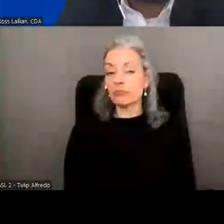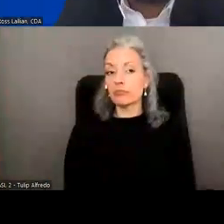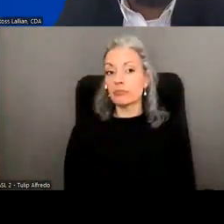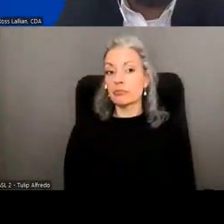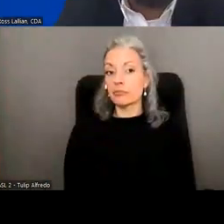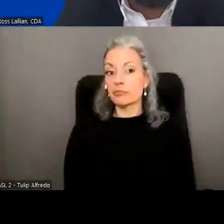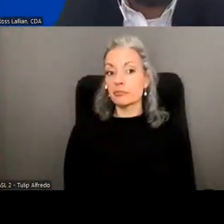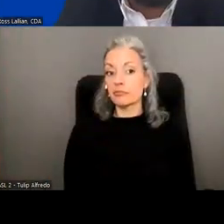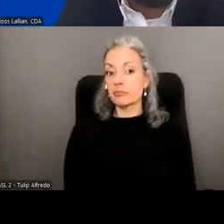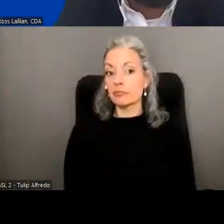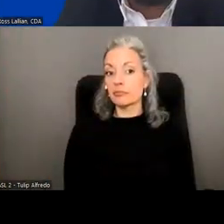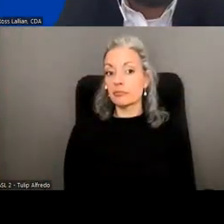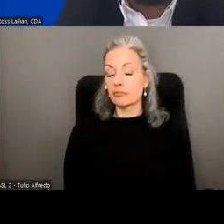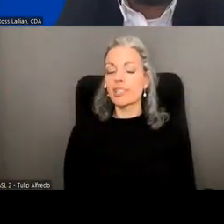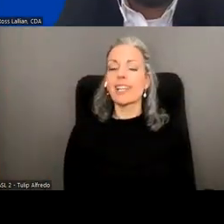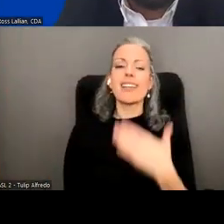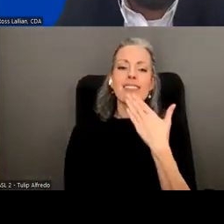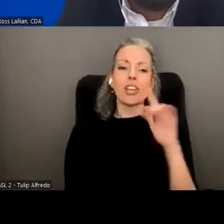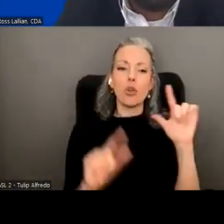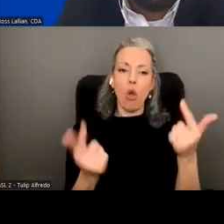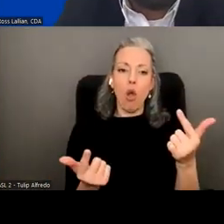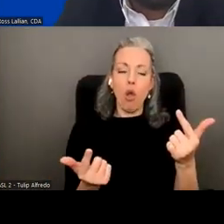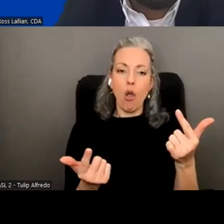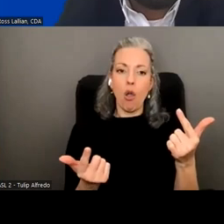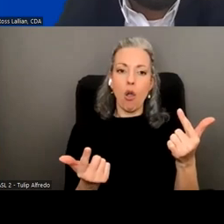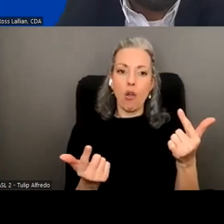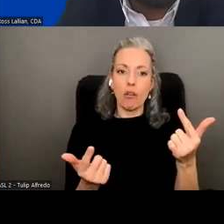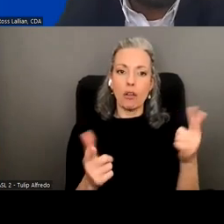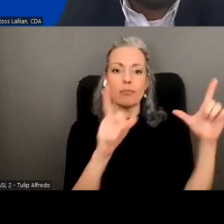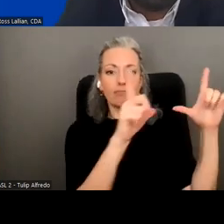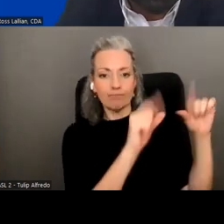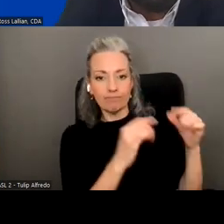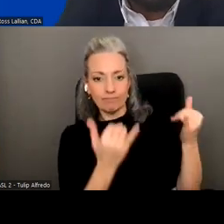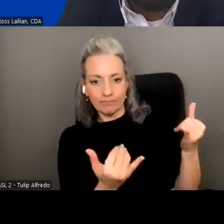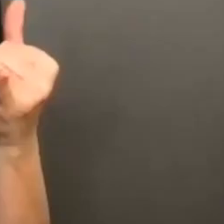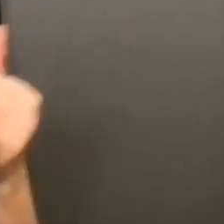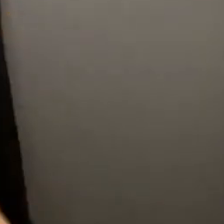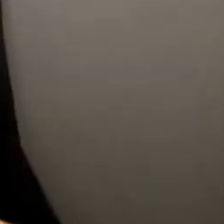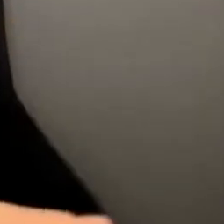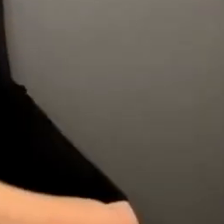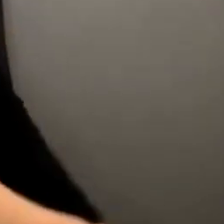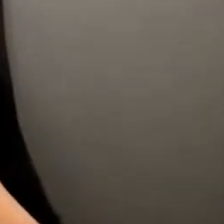Okay. Well, thank you all. I'm going to stop sharing now. And I appreciate your feedback. That was extremely helpful.